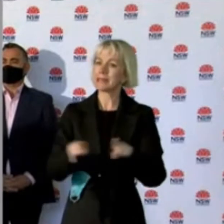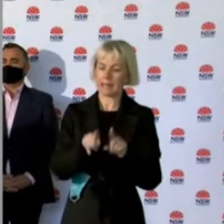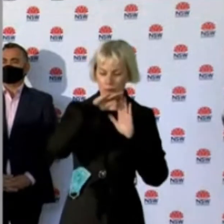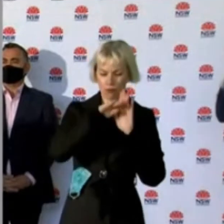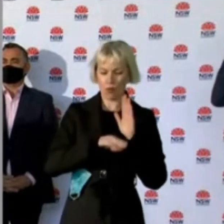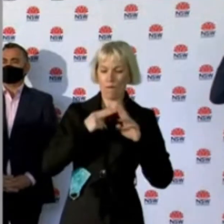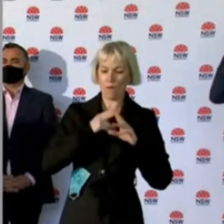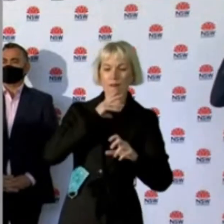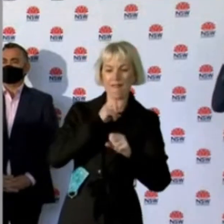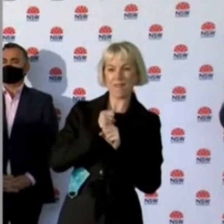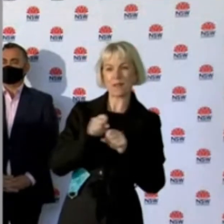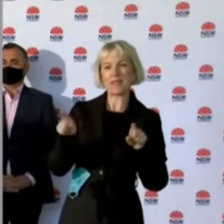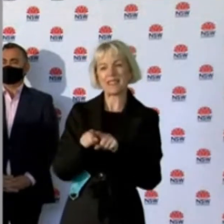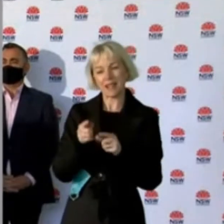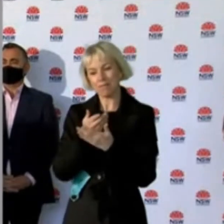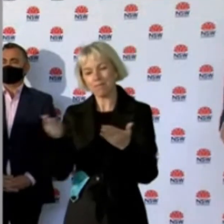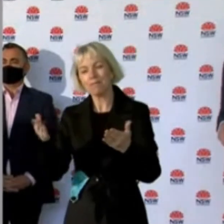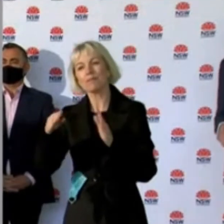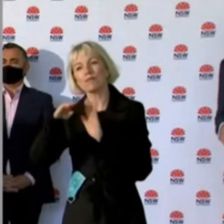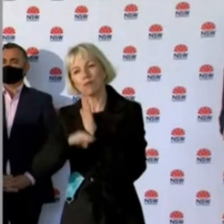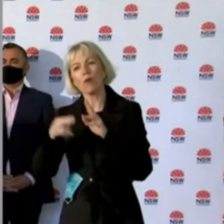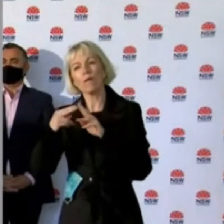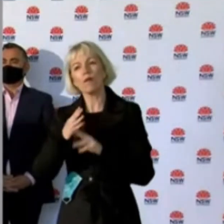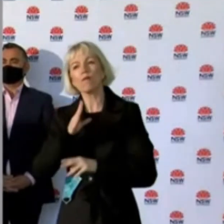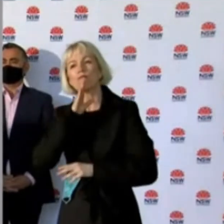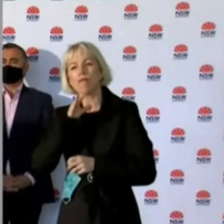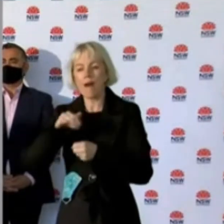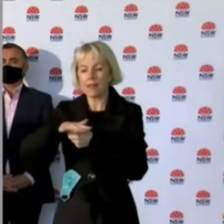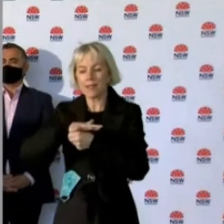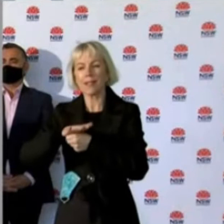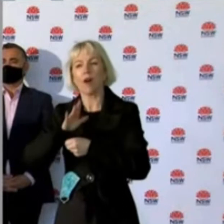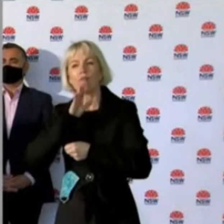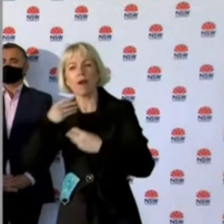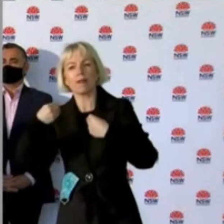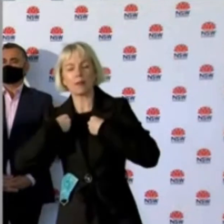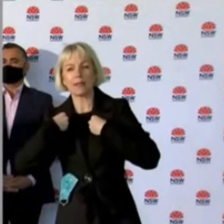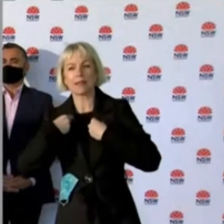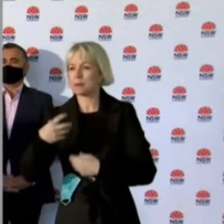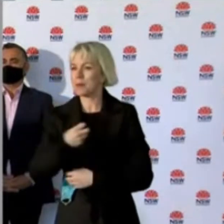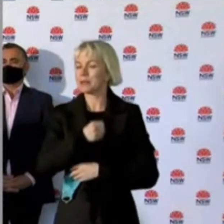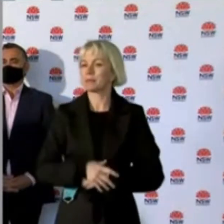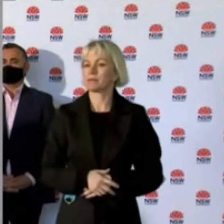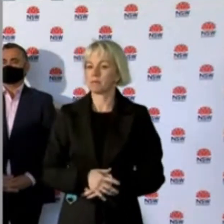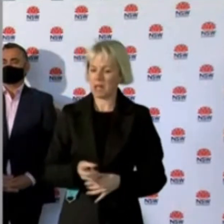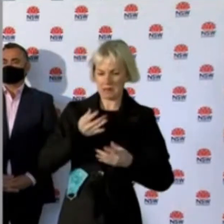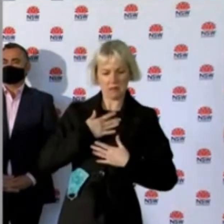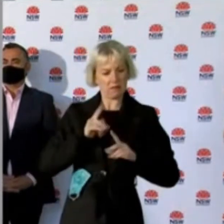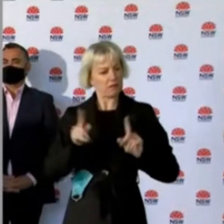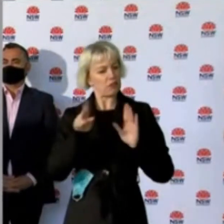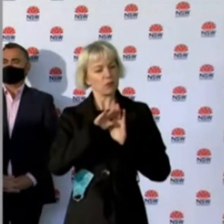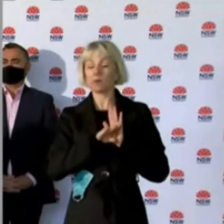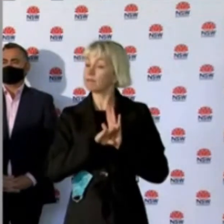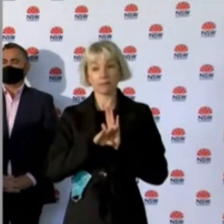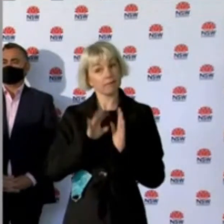as we're expecting from the private sector and the smaller business community. So we're not exempting ourselves at any point, quite the contrary. But